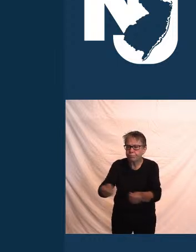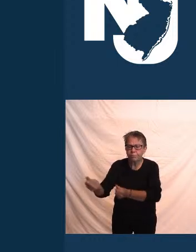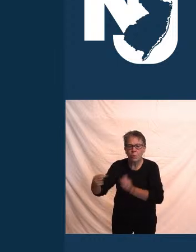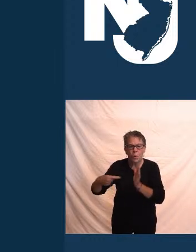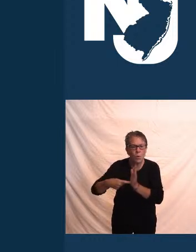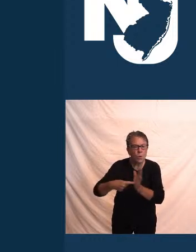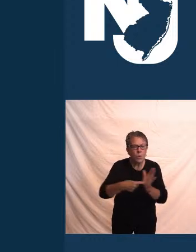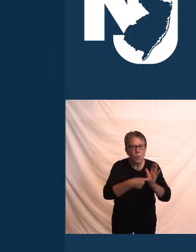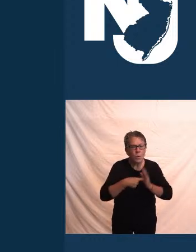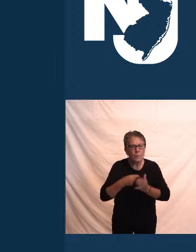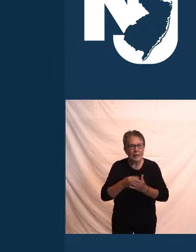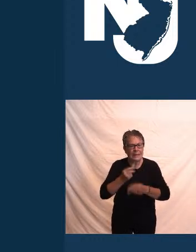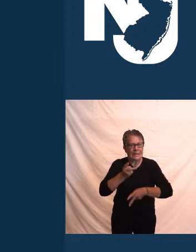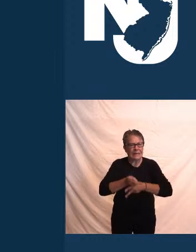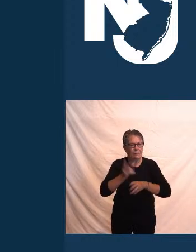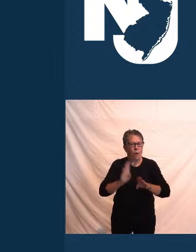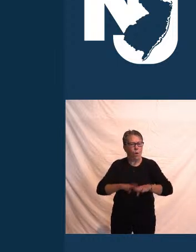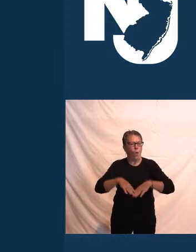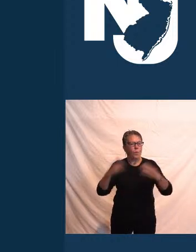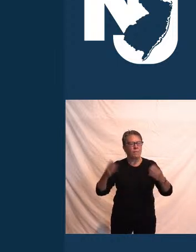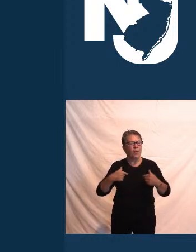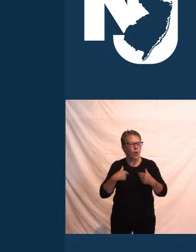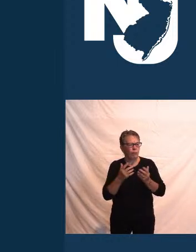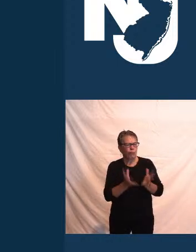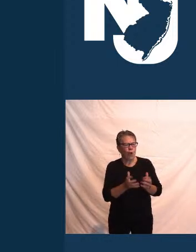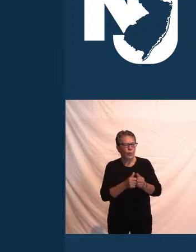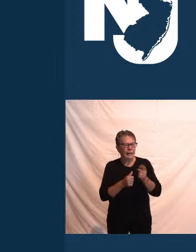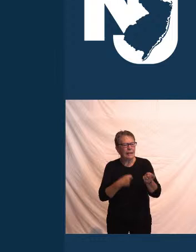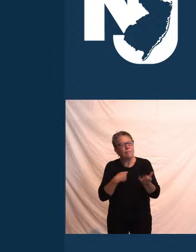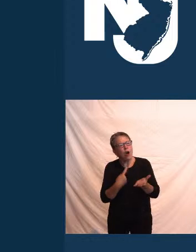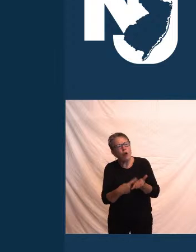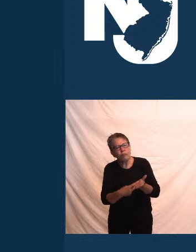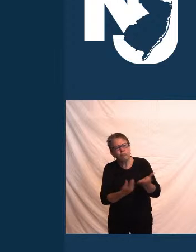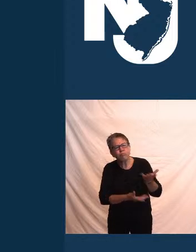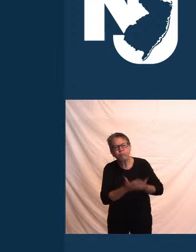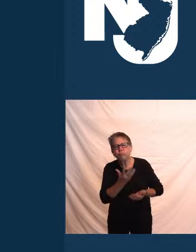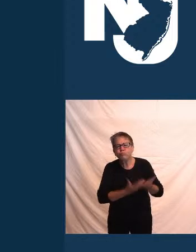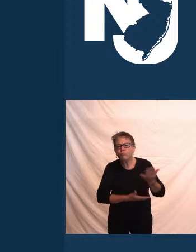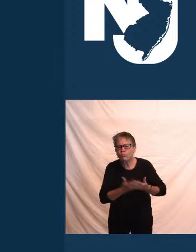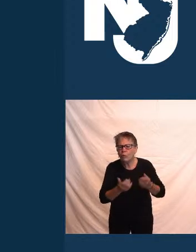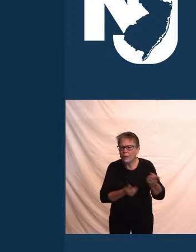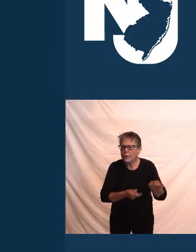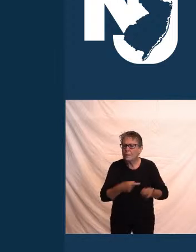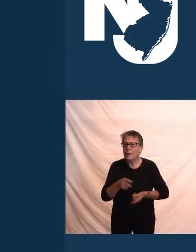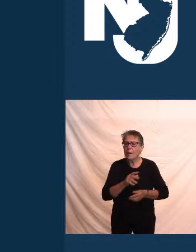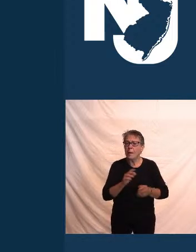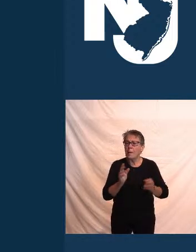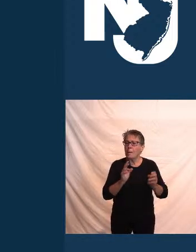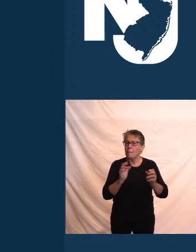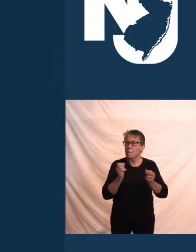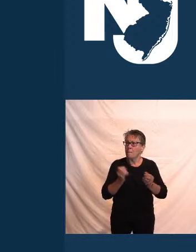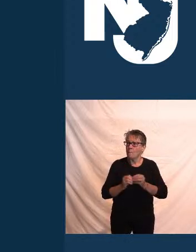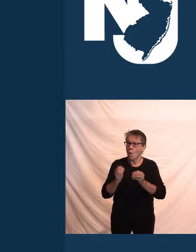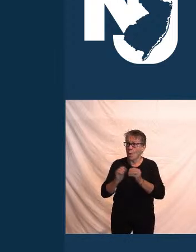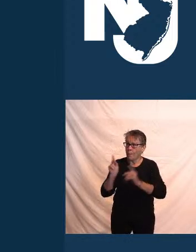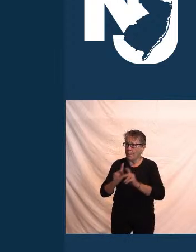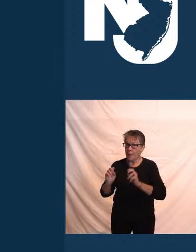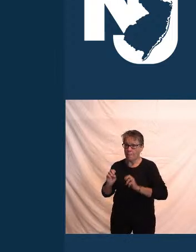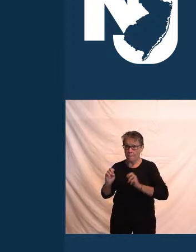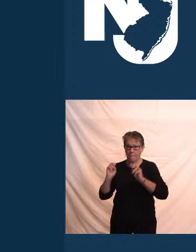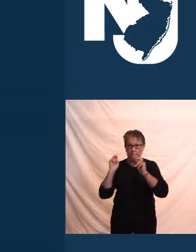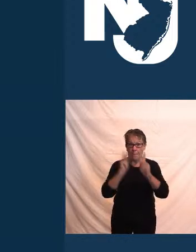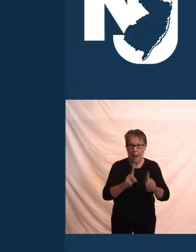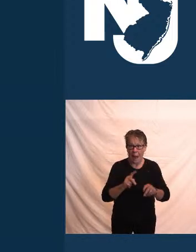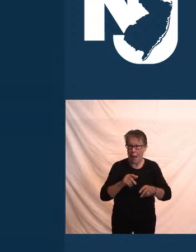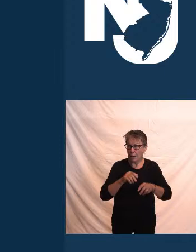with Chuck last Wednesday, and as more and more folks are getting back to work, Chuck's seeing more of the young learners coming back as well. I'm so pleased